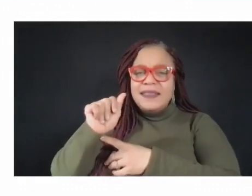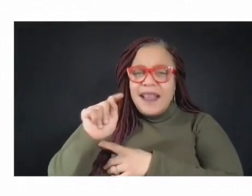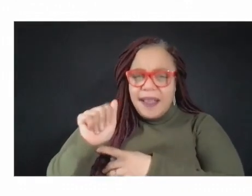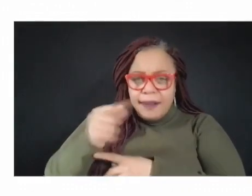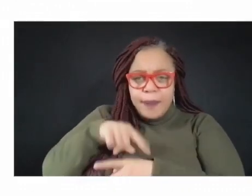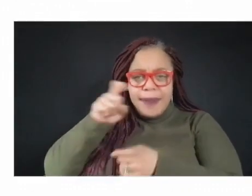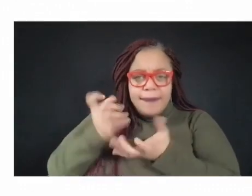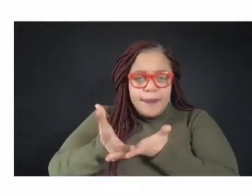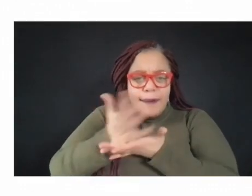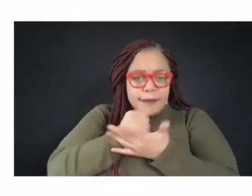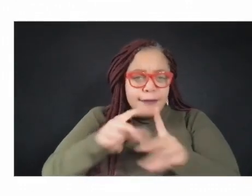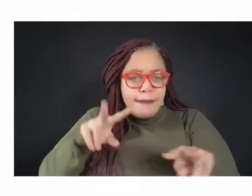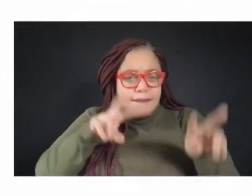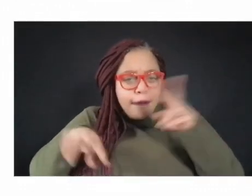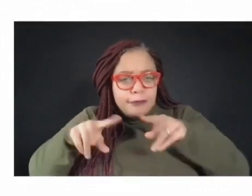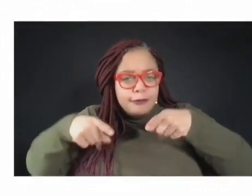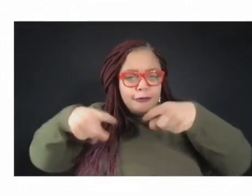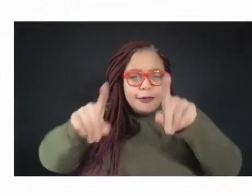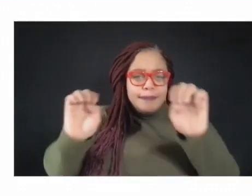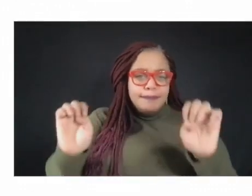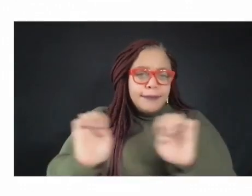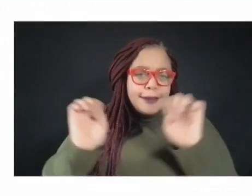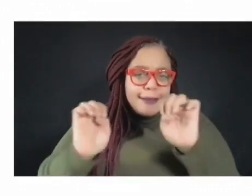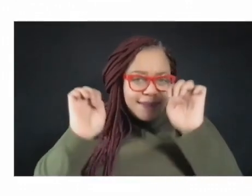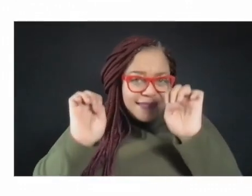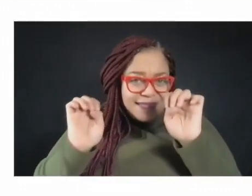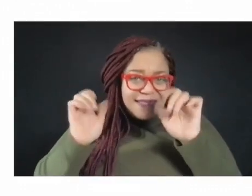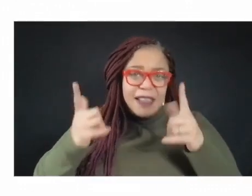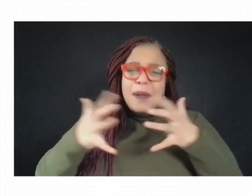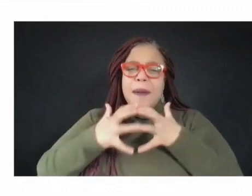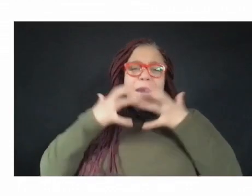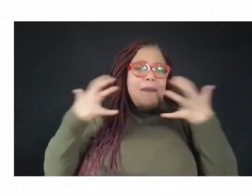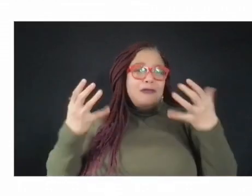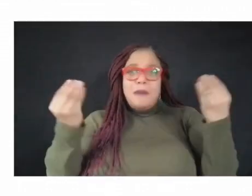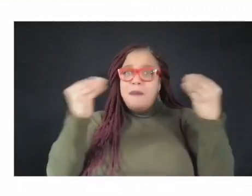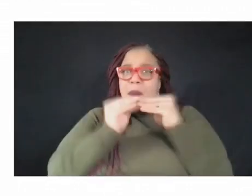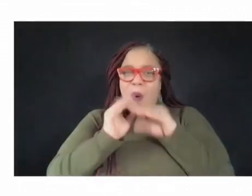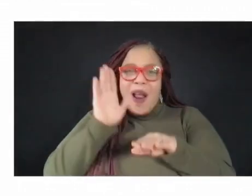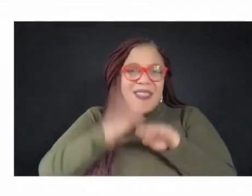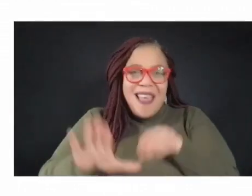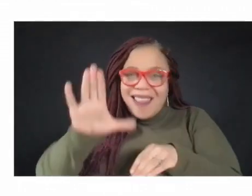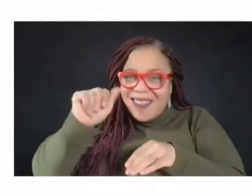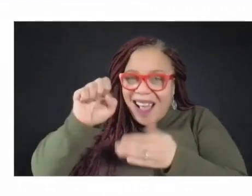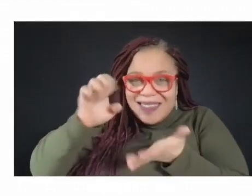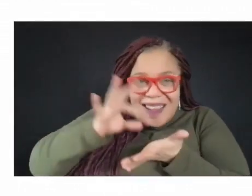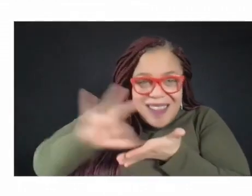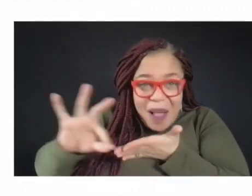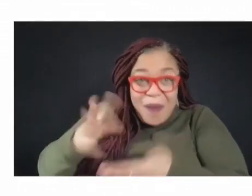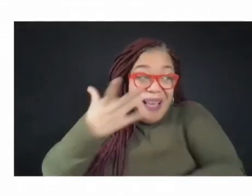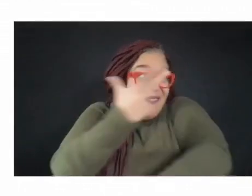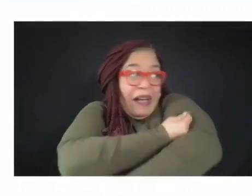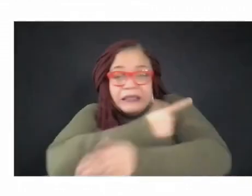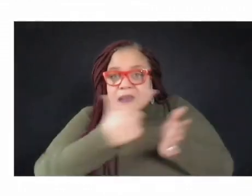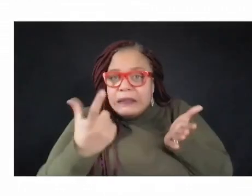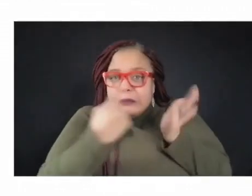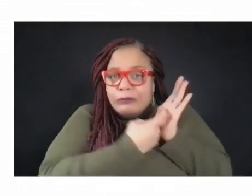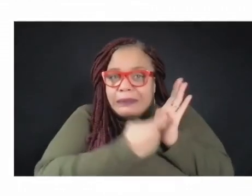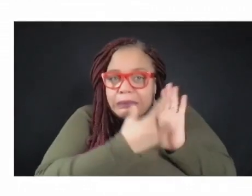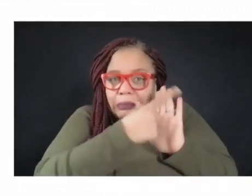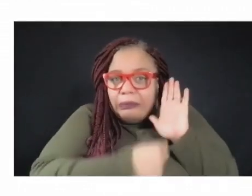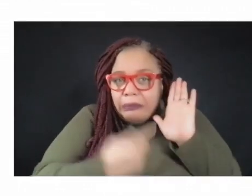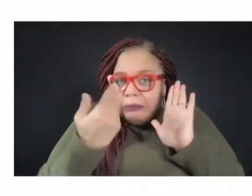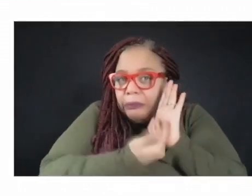receipts. It's human behavior things. It's qualitative and quantitative information around what the